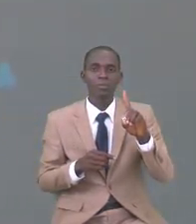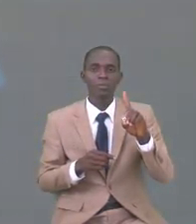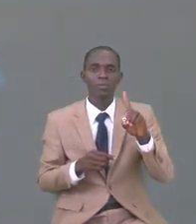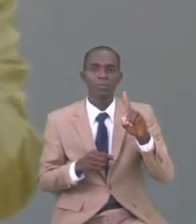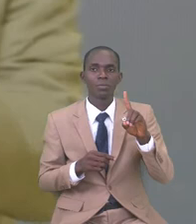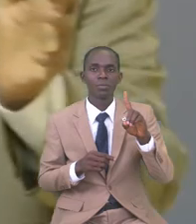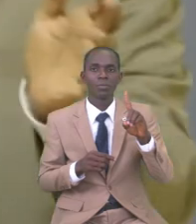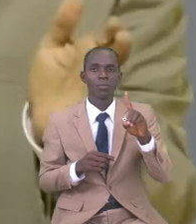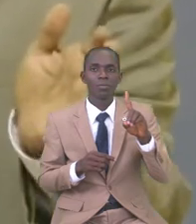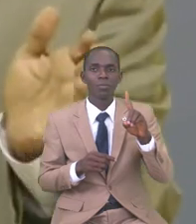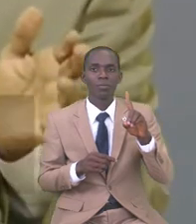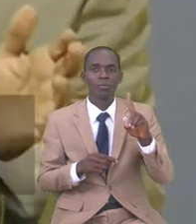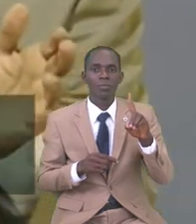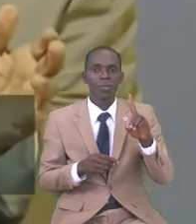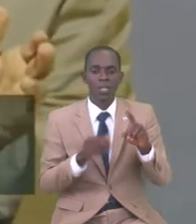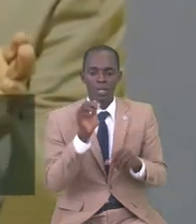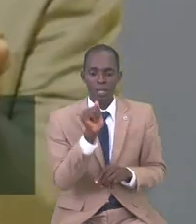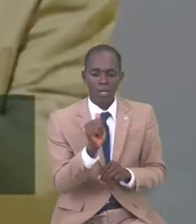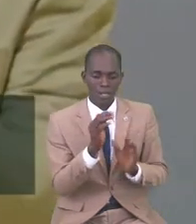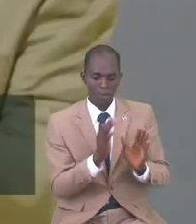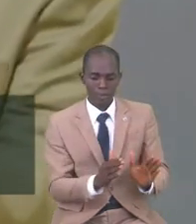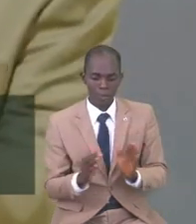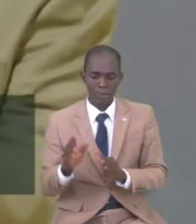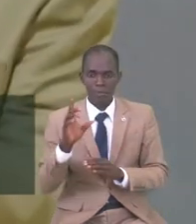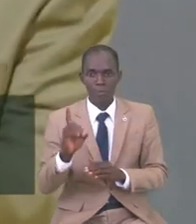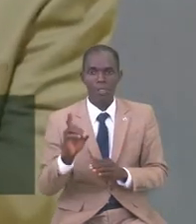one, a prepared minister, comma,